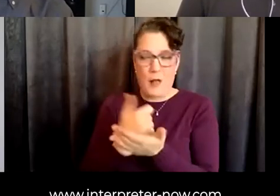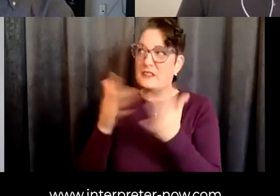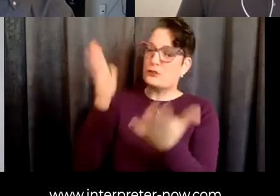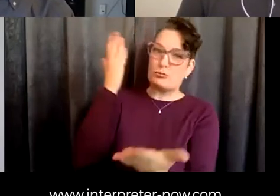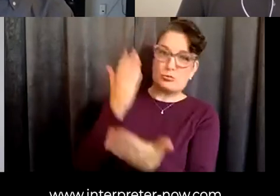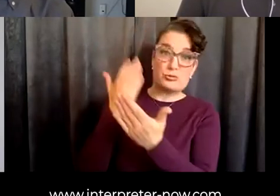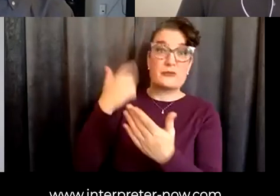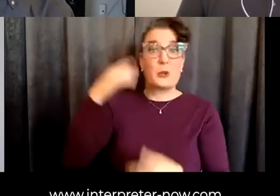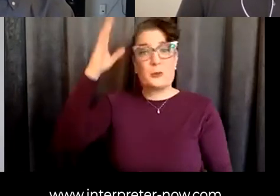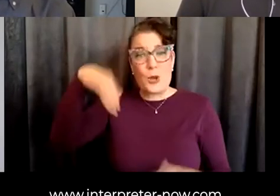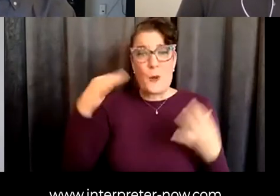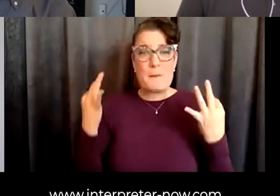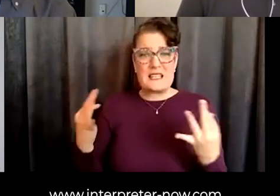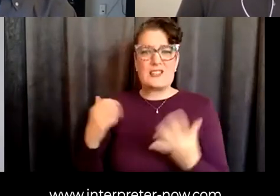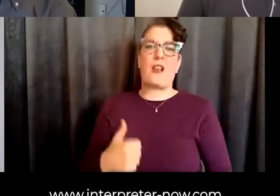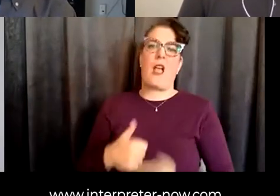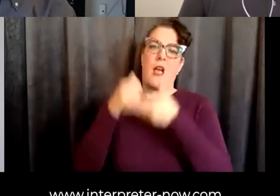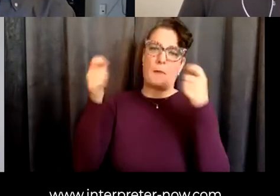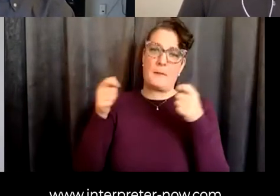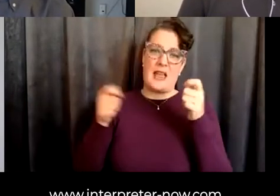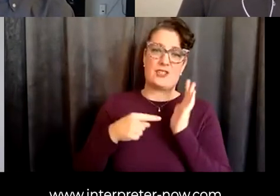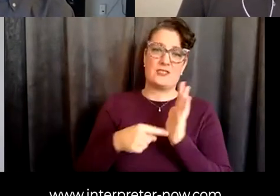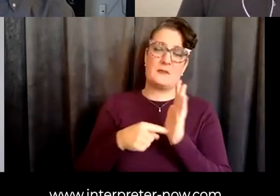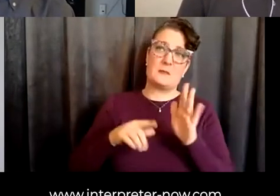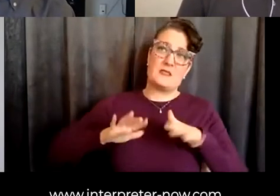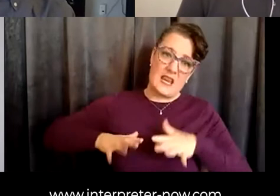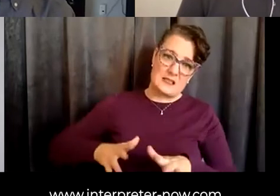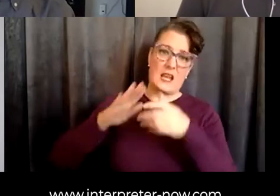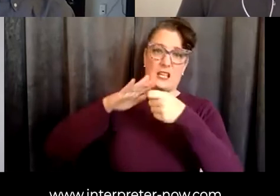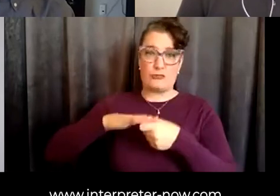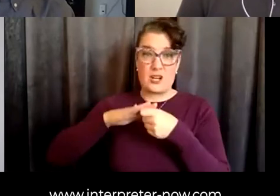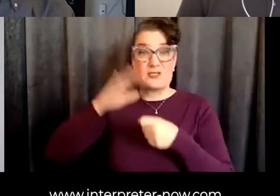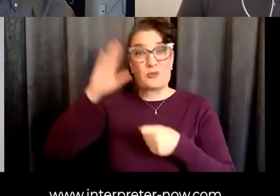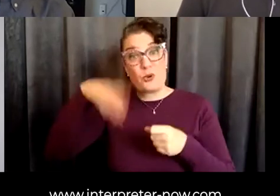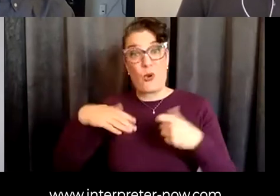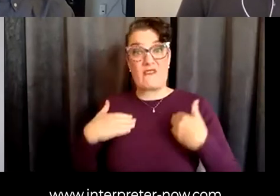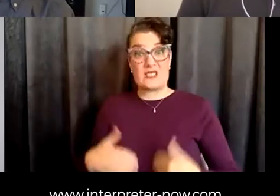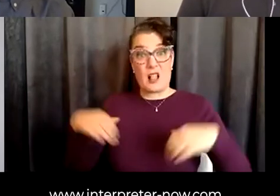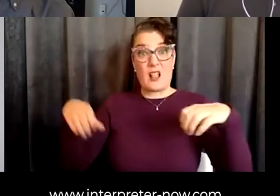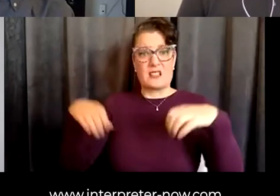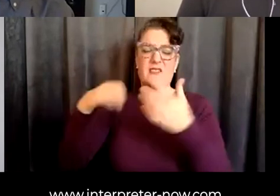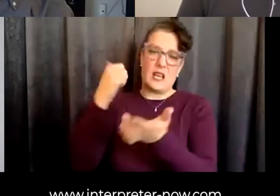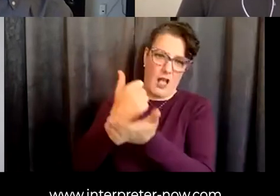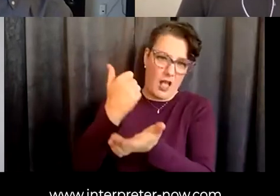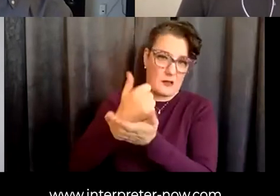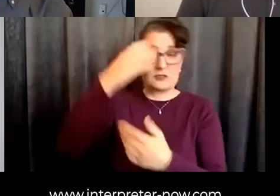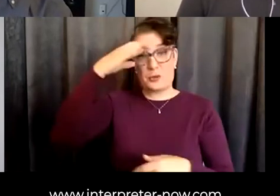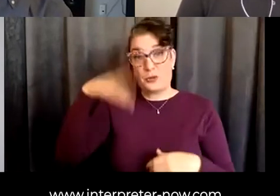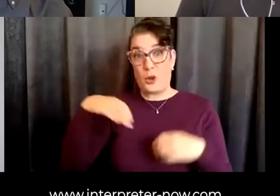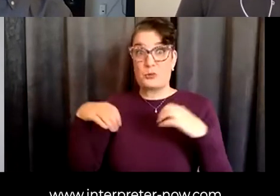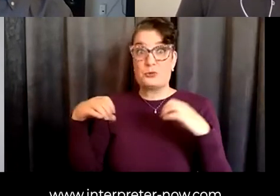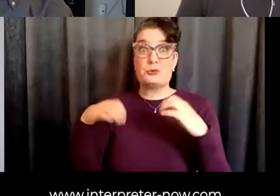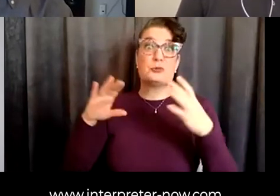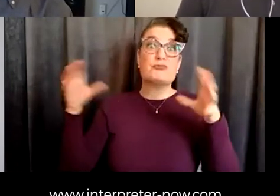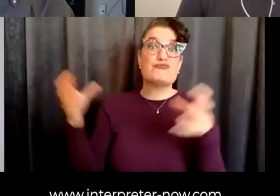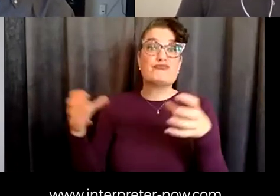meditation helps with managing symptoms of anxiety and stress. We know that doing some type of physical activity helps. We know that doing some type of communal